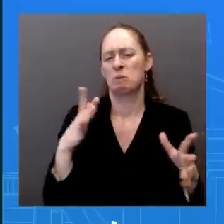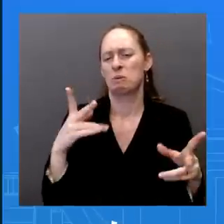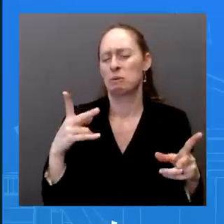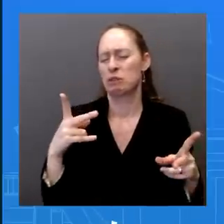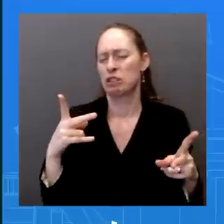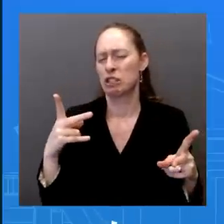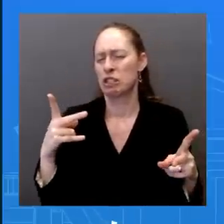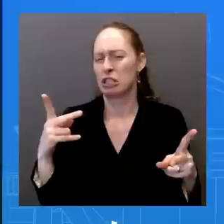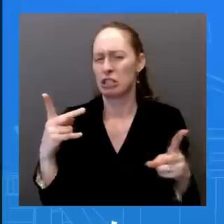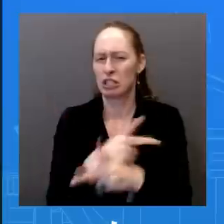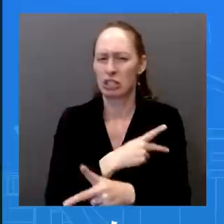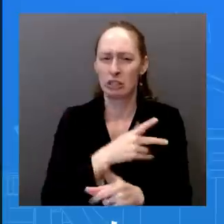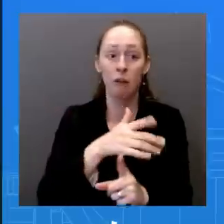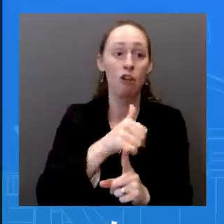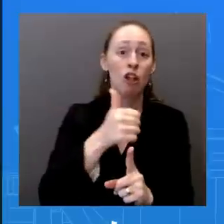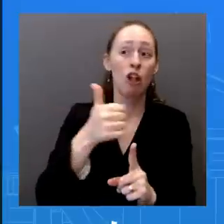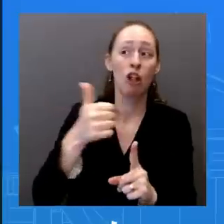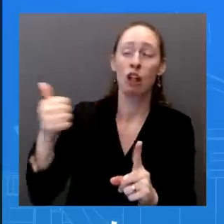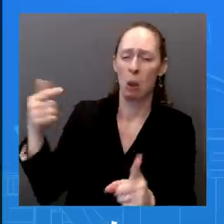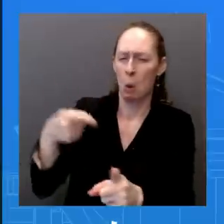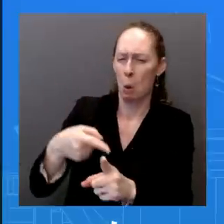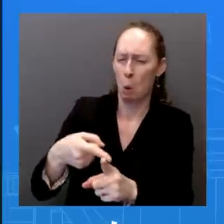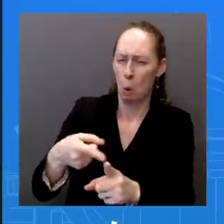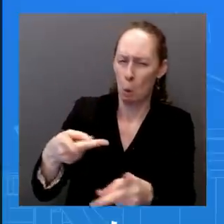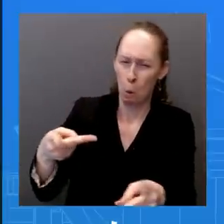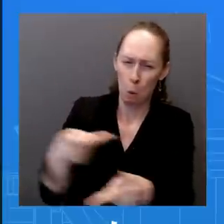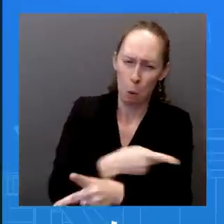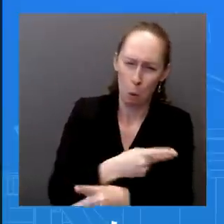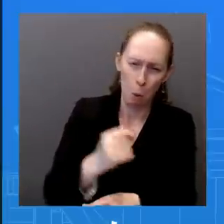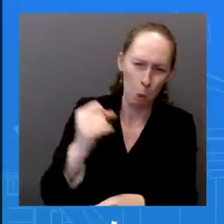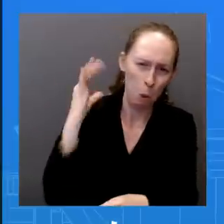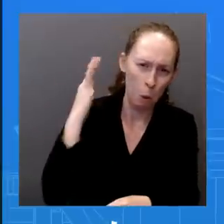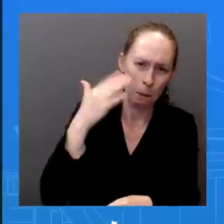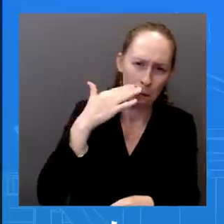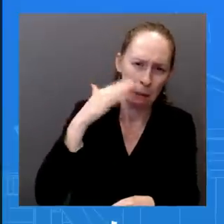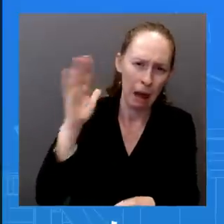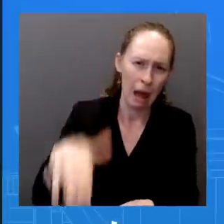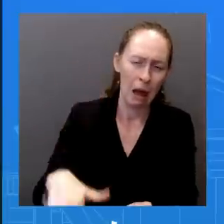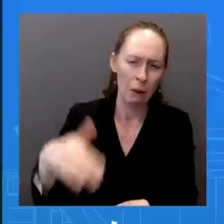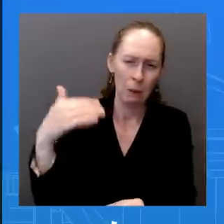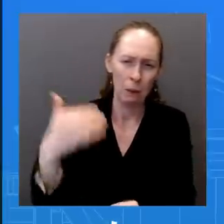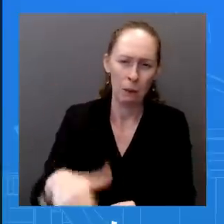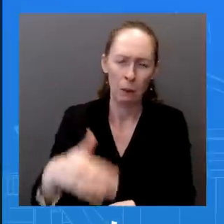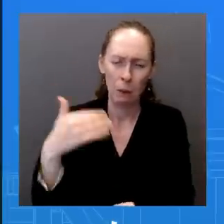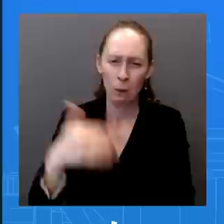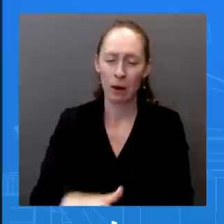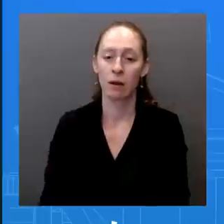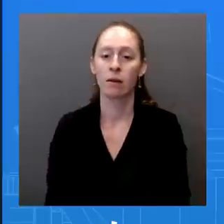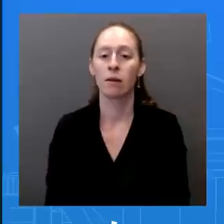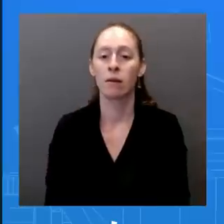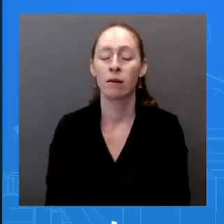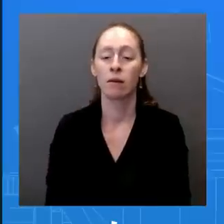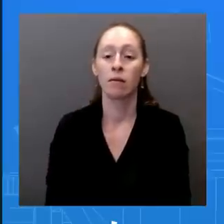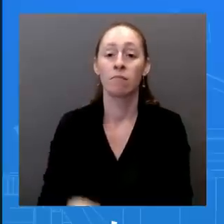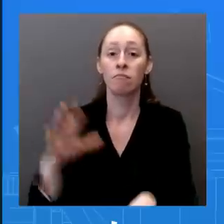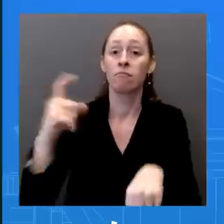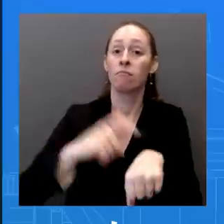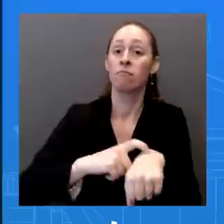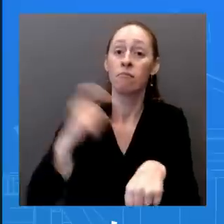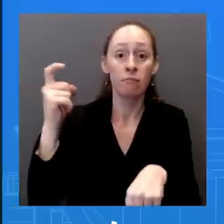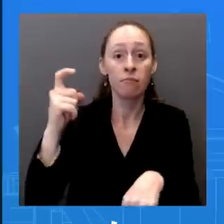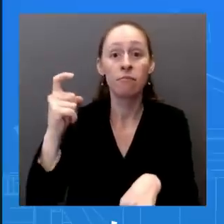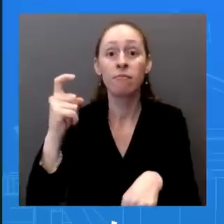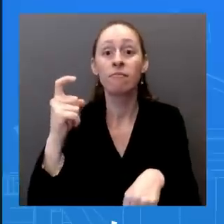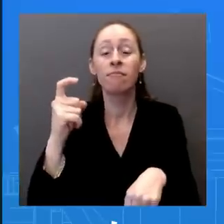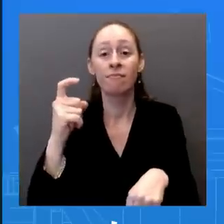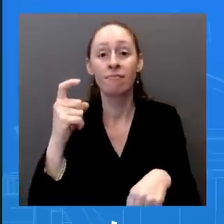deoccupies towns that had previously been occupied by Russian armed forces. We're finding increasing evidence of